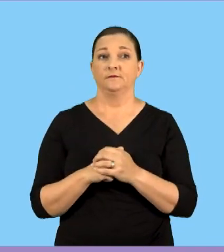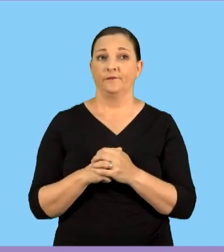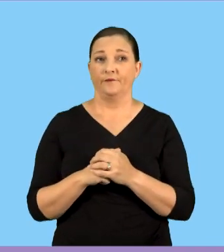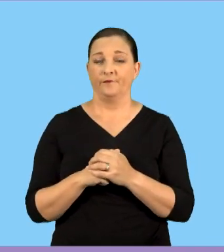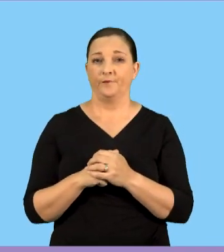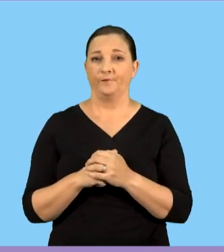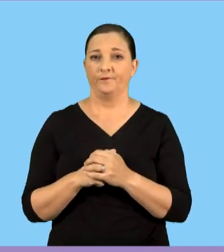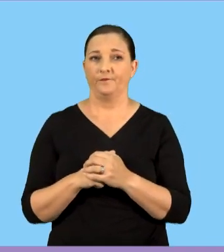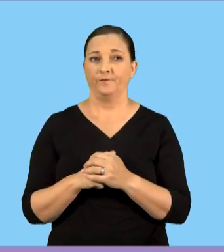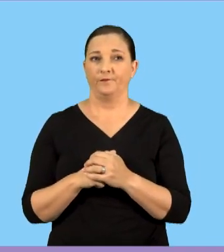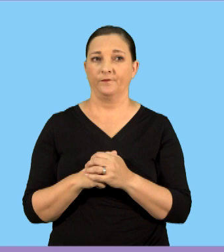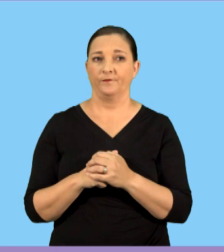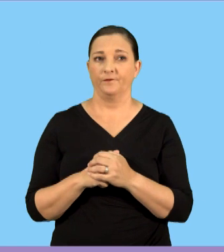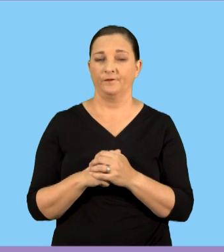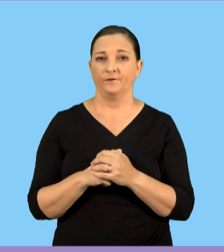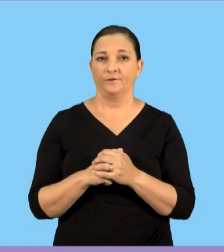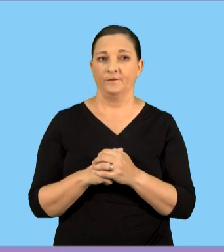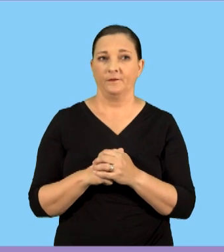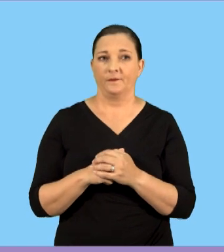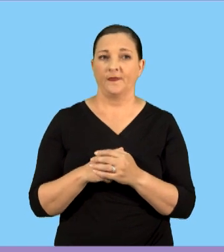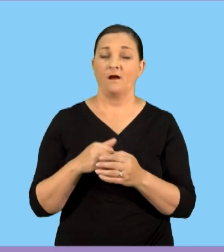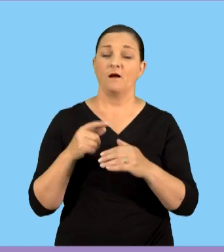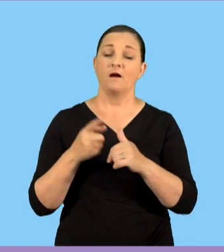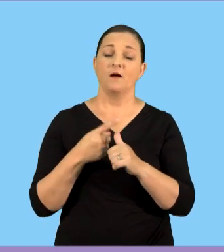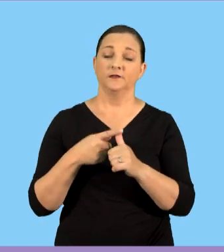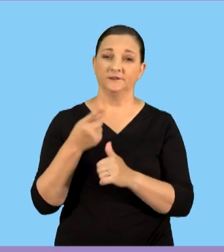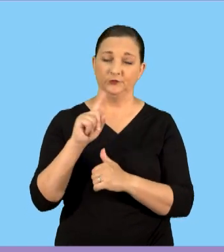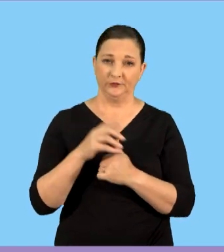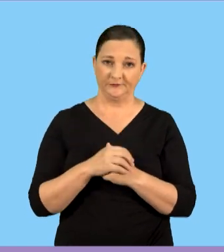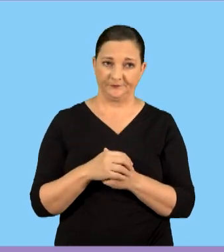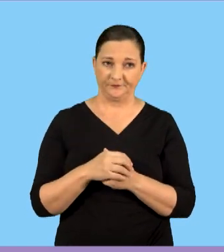4 divided by...